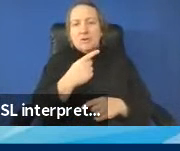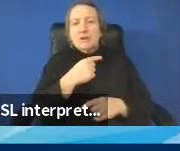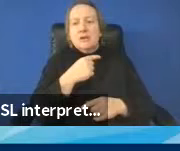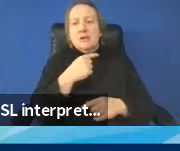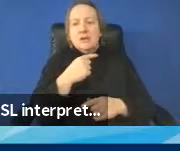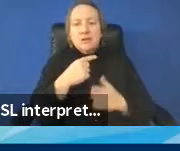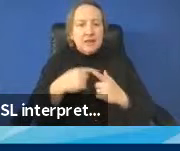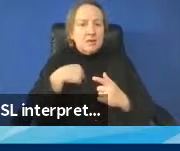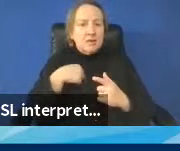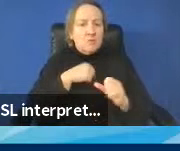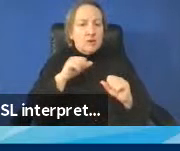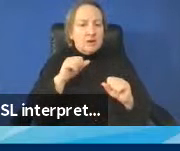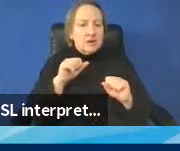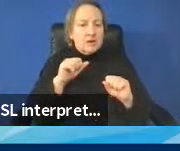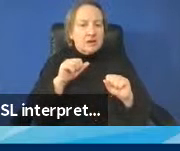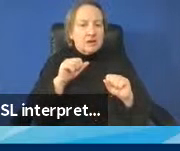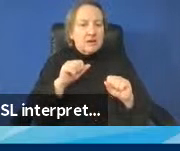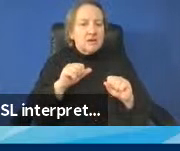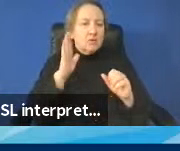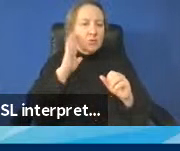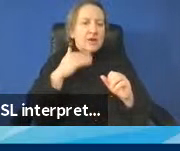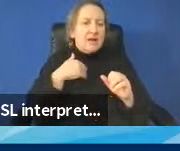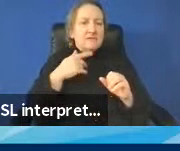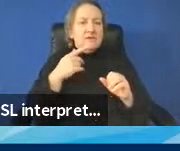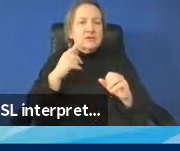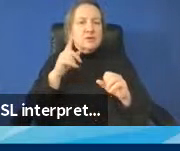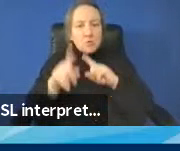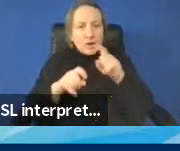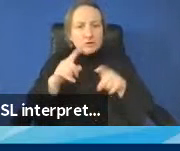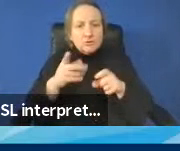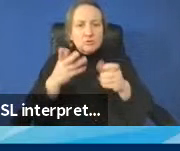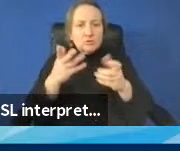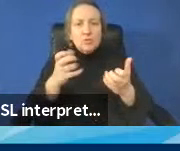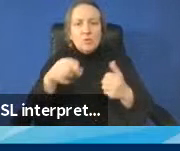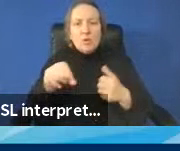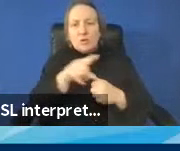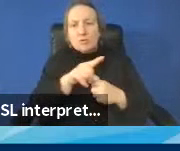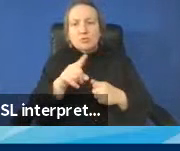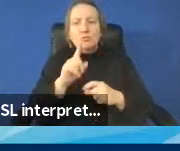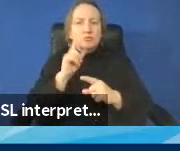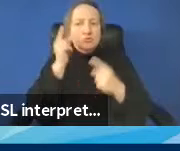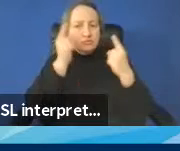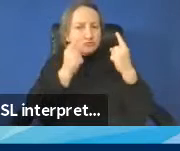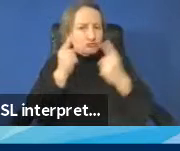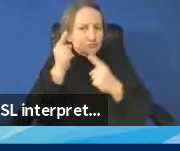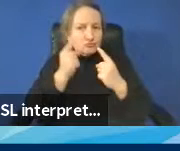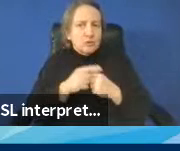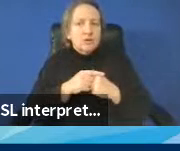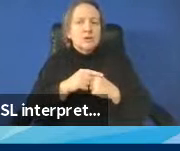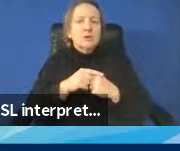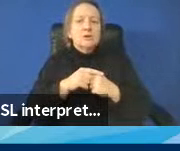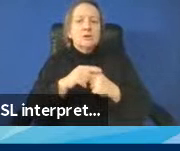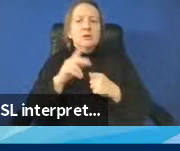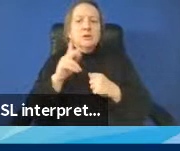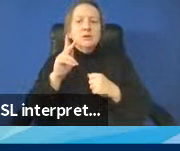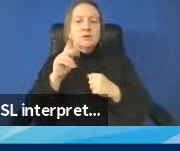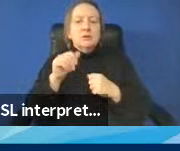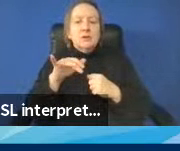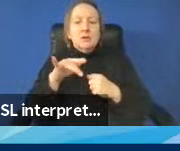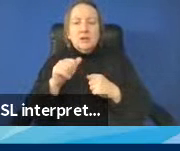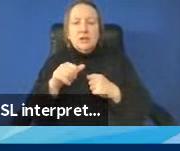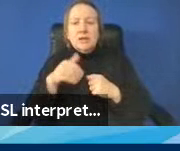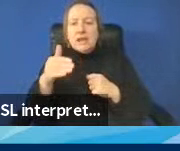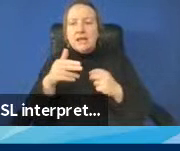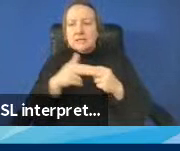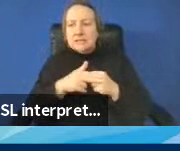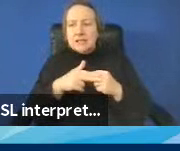we have some questions that we'd like you to consider. So Kayla, can you go to the next slide about the